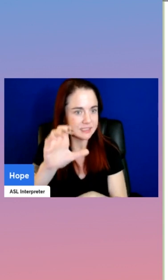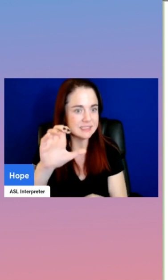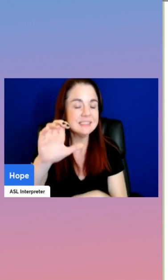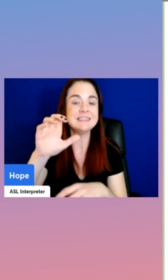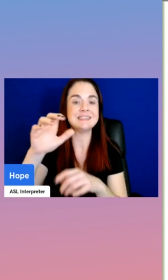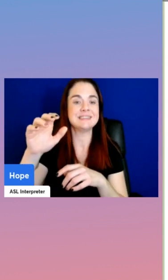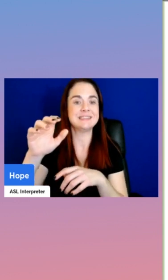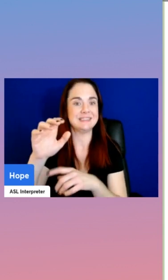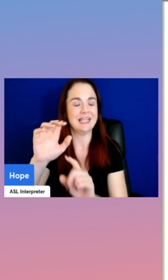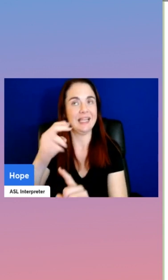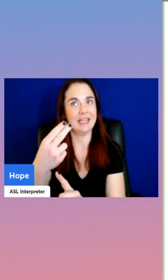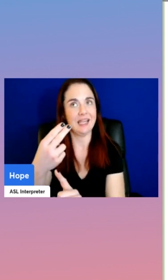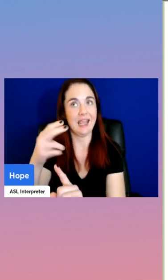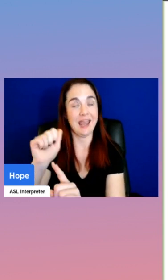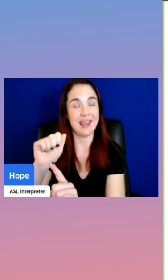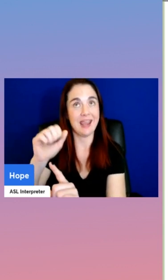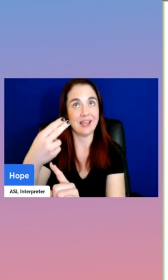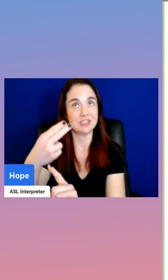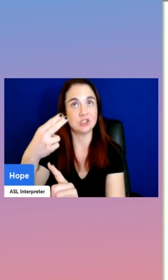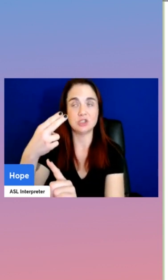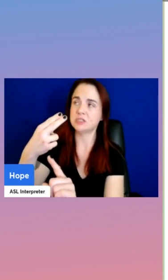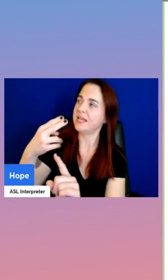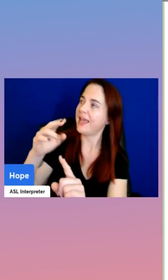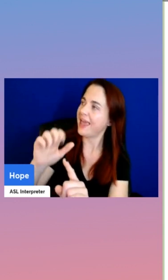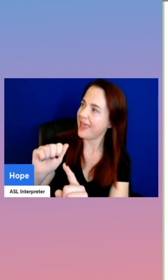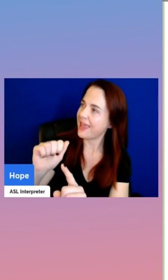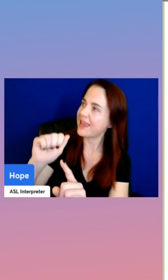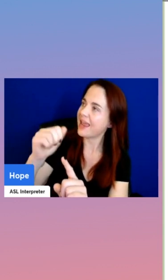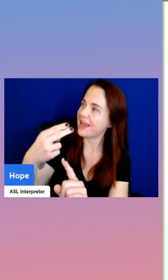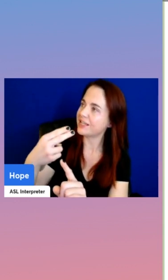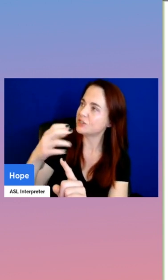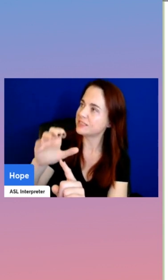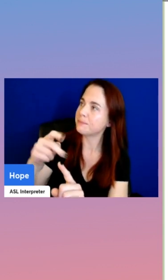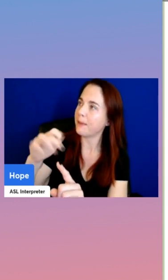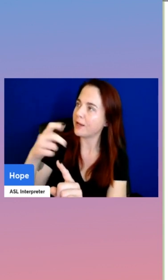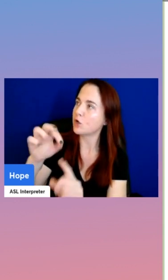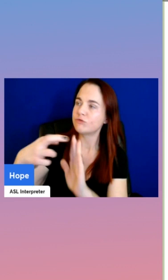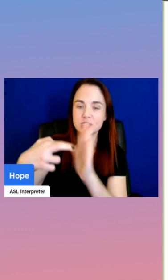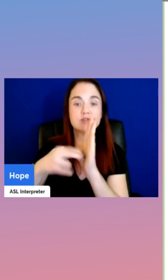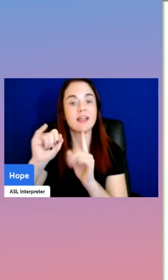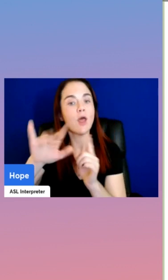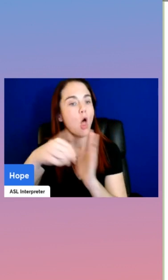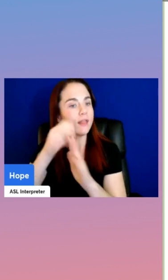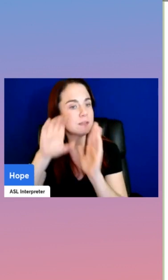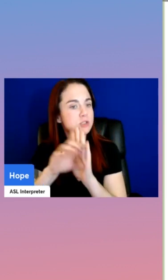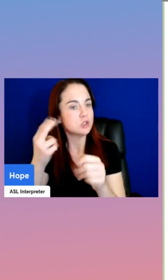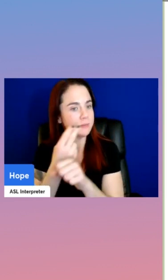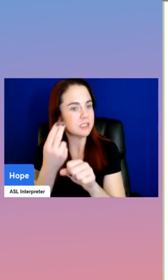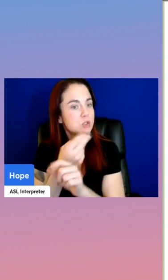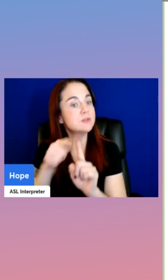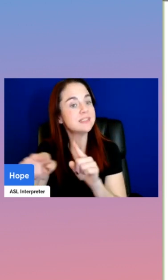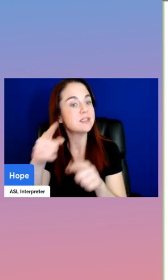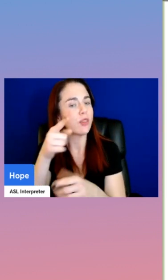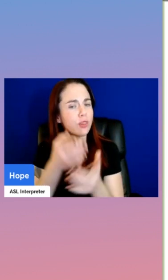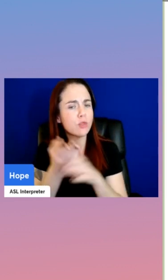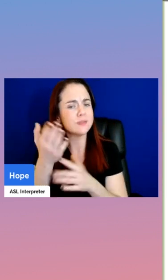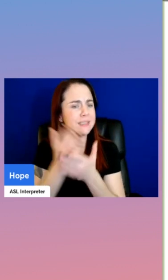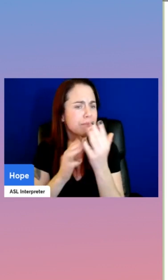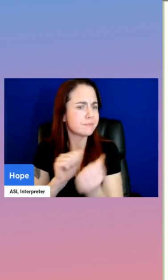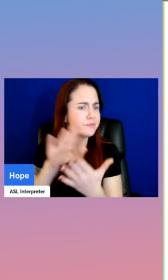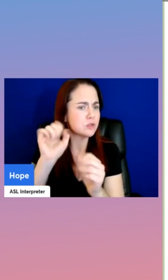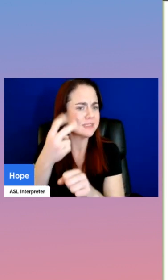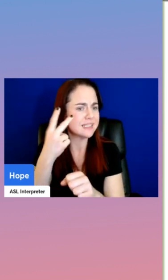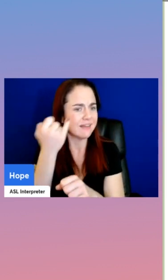to fetch metadata about the OS images being currently used. And through some mechanisms, we can see whether if the OS image